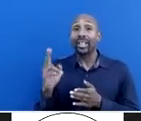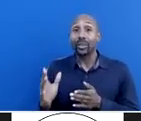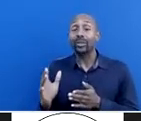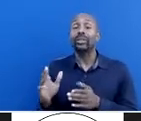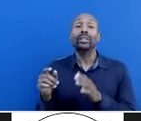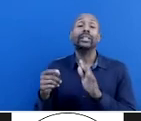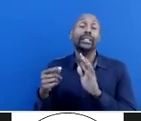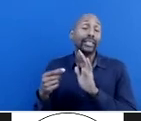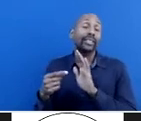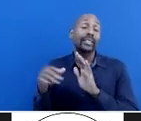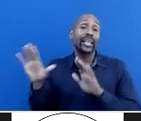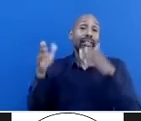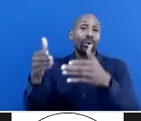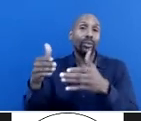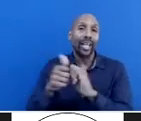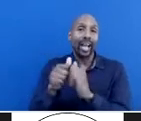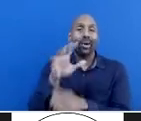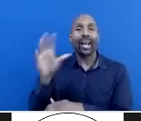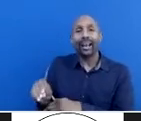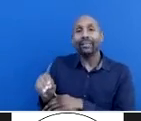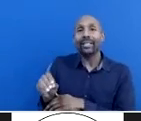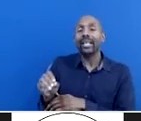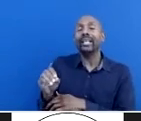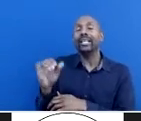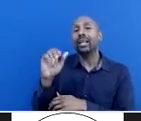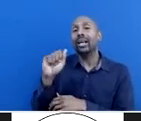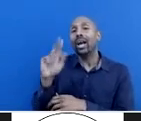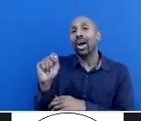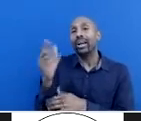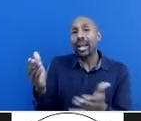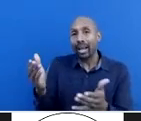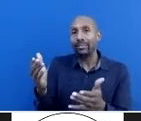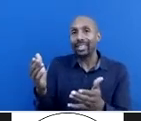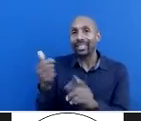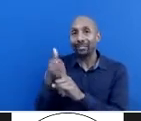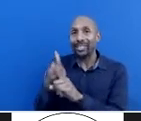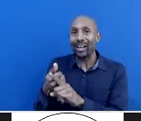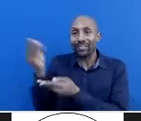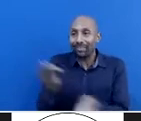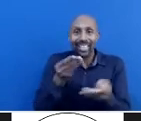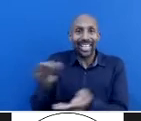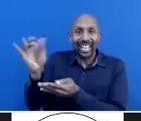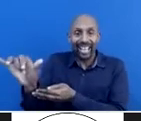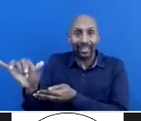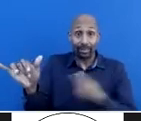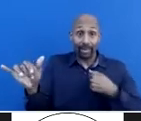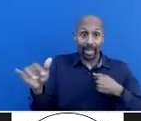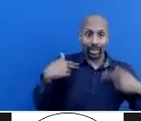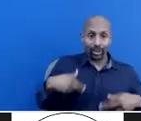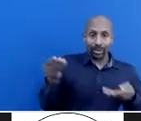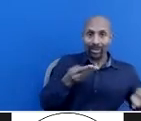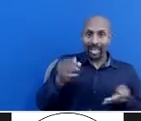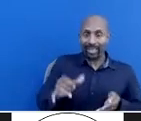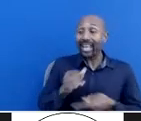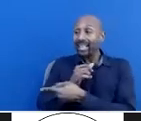objets d'art, African art objects, are mediating spaces between the metaphysical realm and the physical realm.